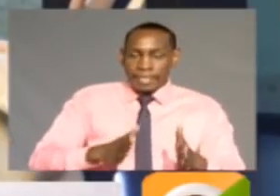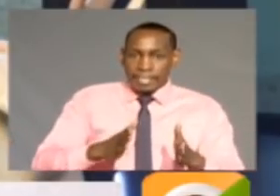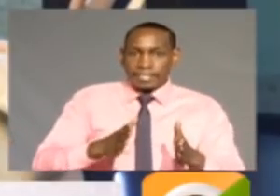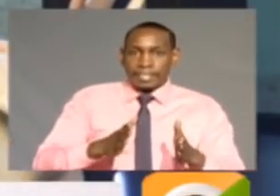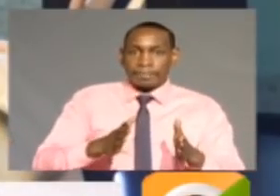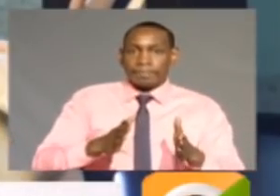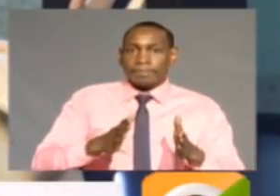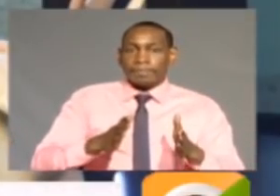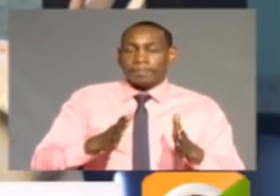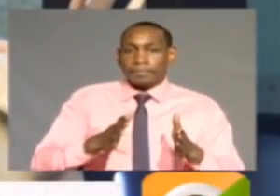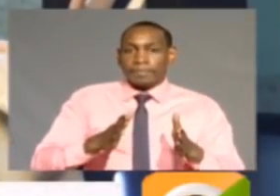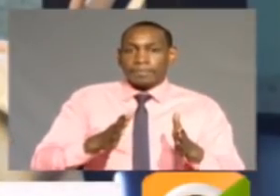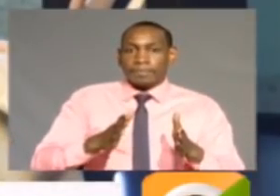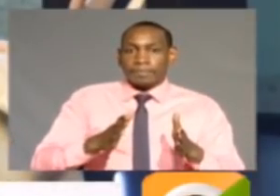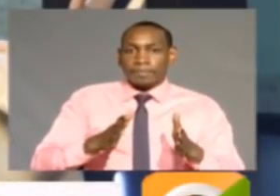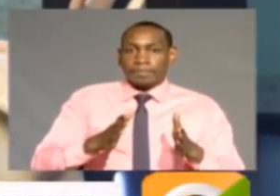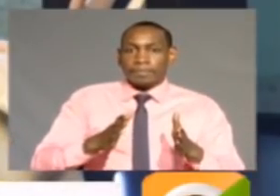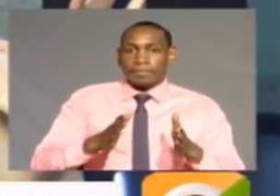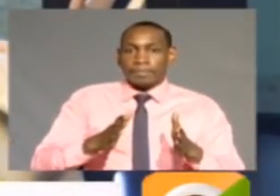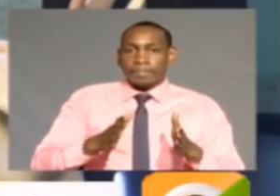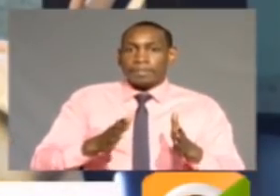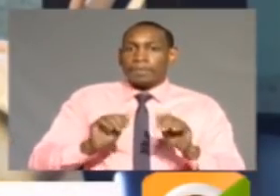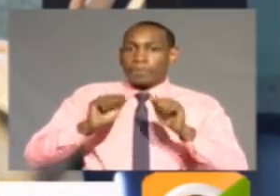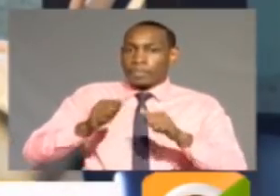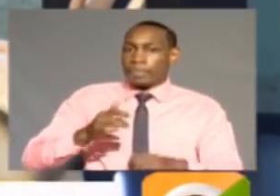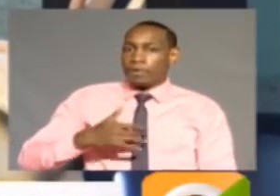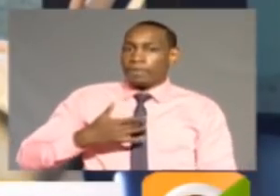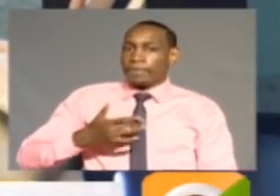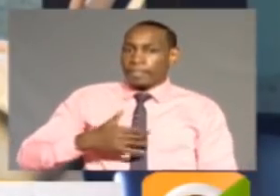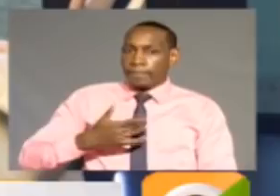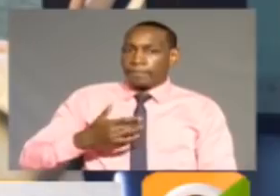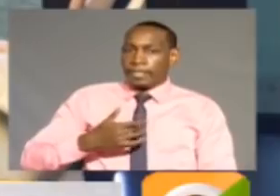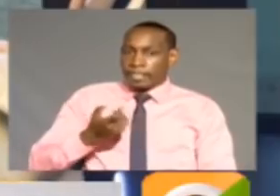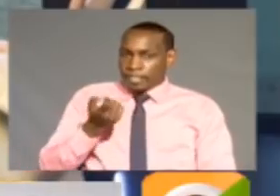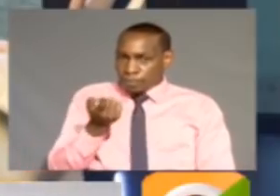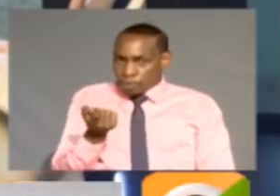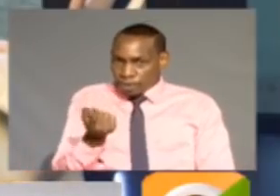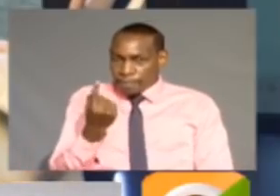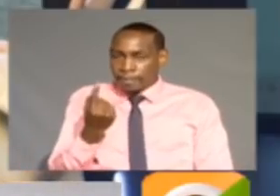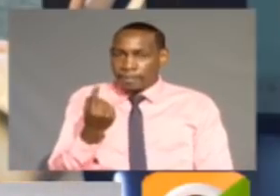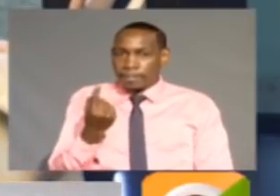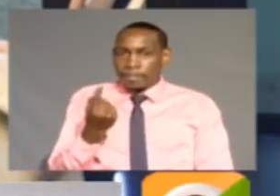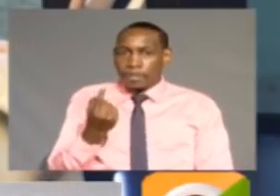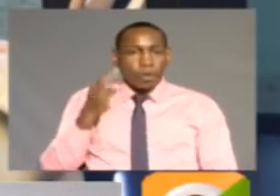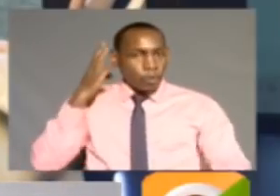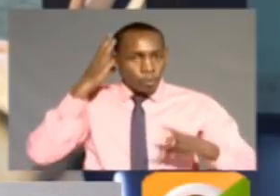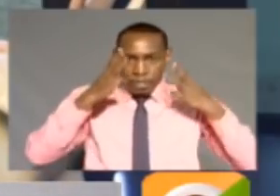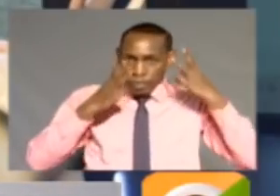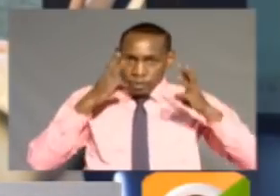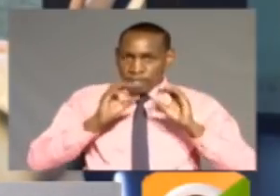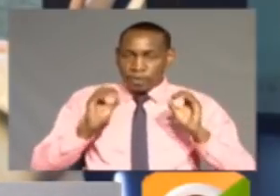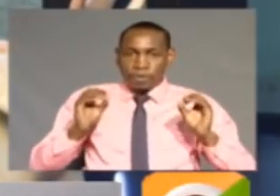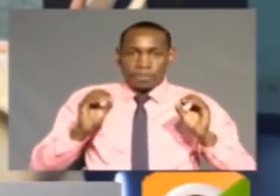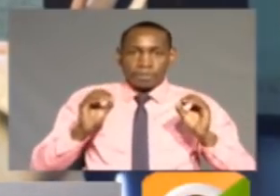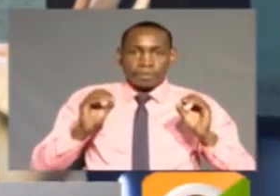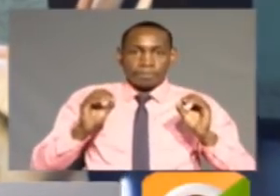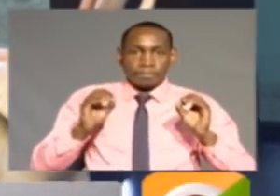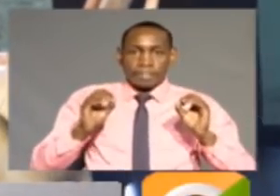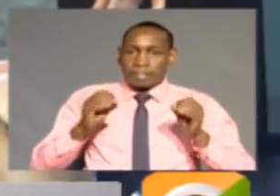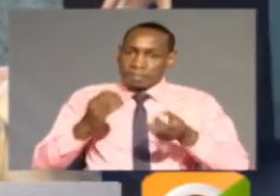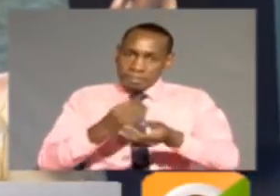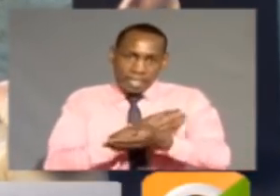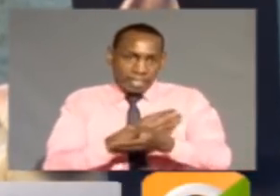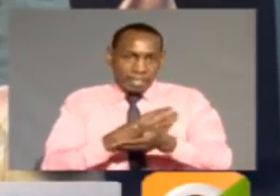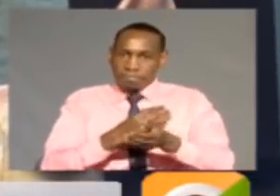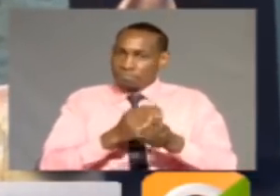I was Minister of Public Health, I can feel this lump, a small lump, and don't get alarmed. It's not necessary